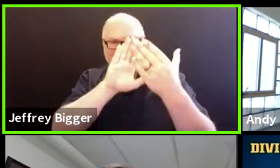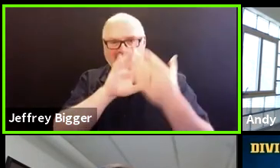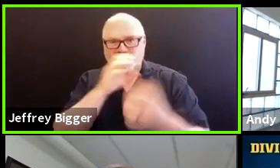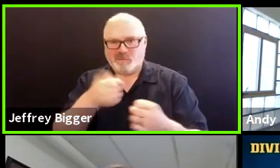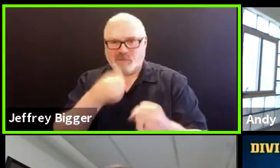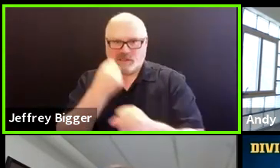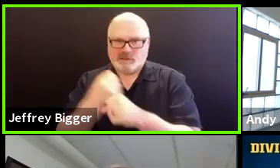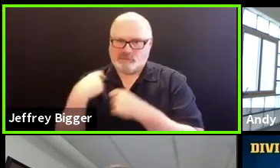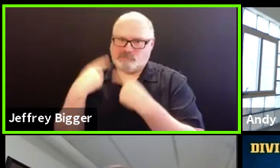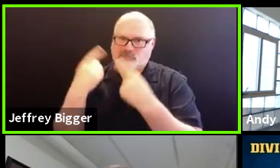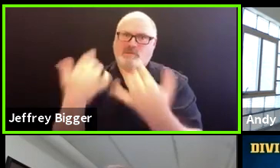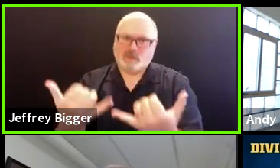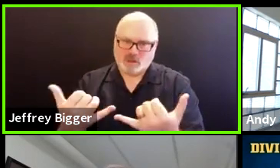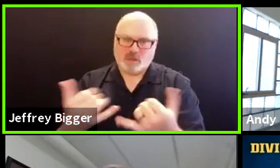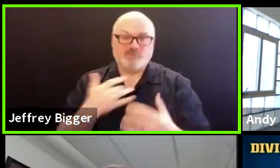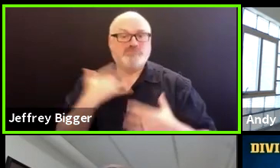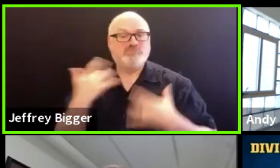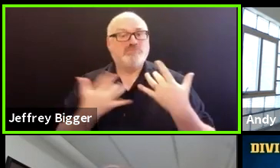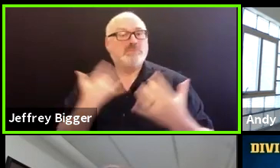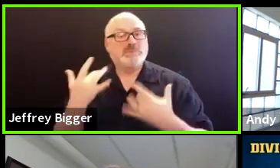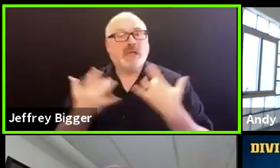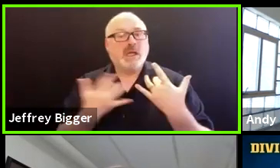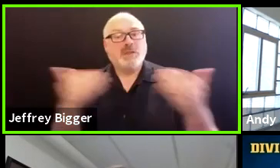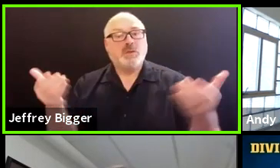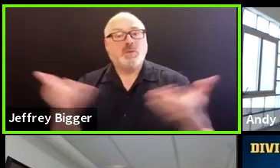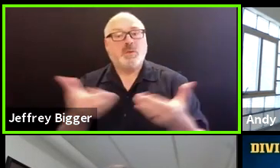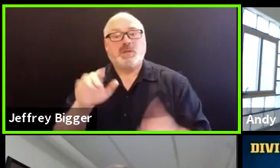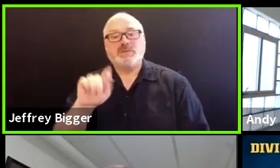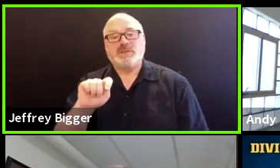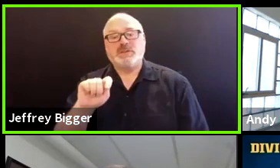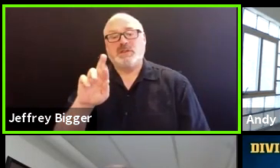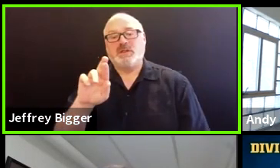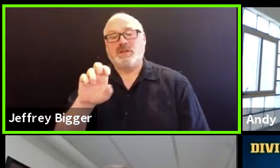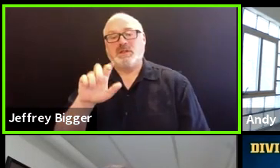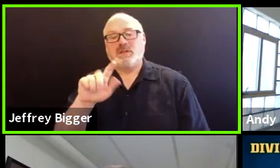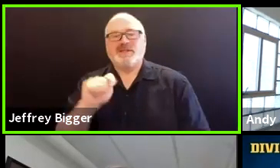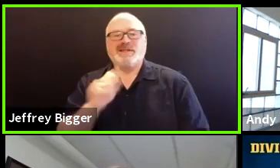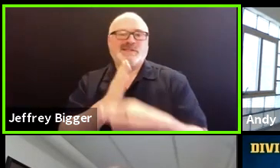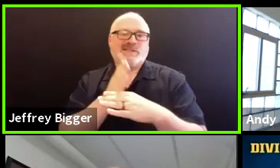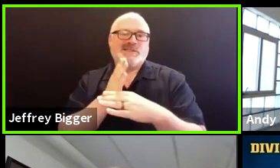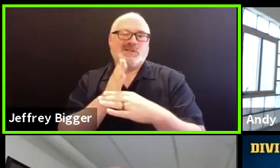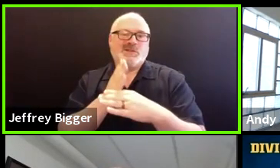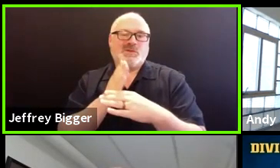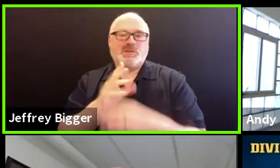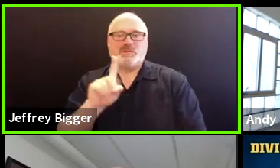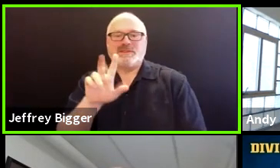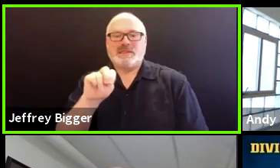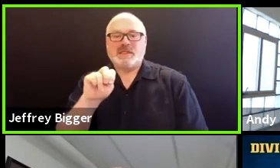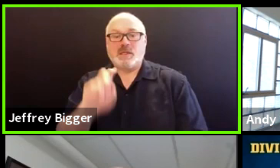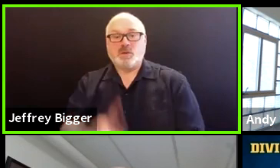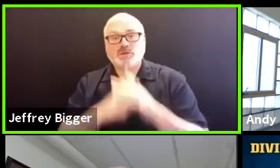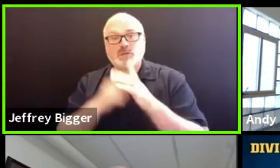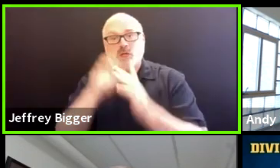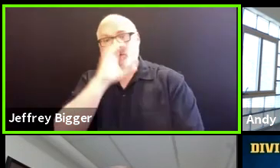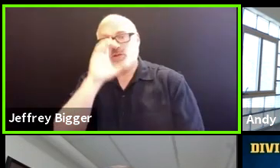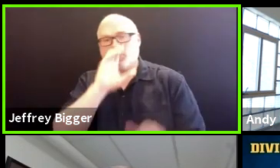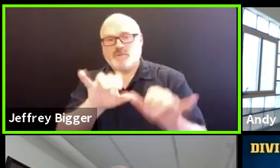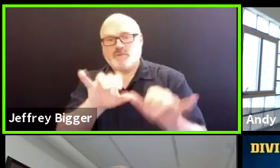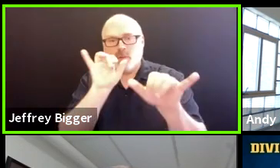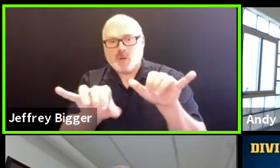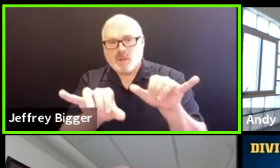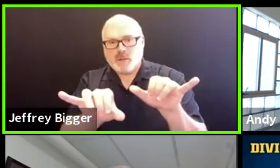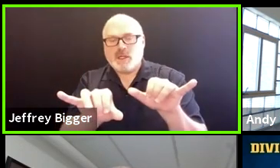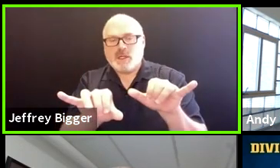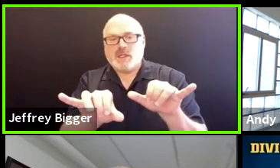now. And we're really excited to welcome Trent as an interim dean, and we'll initiate that search for a permanent dean